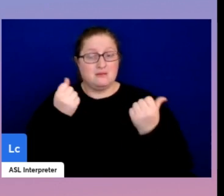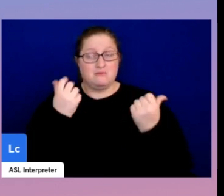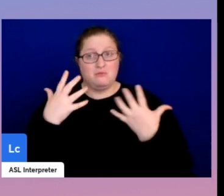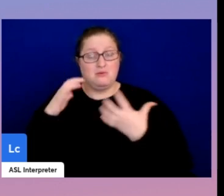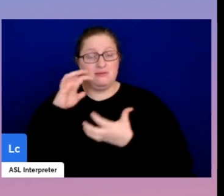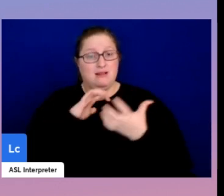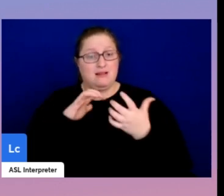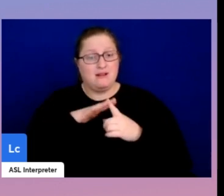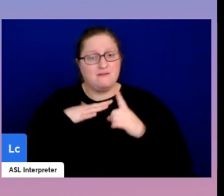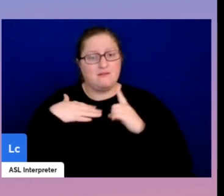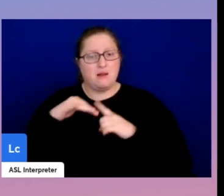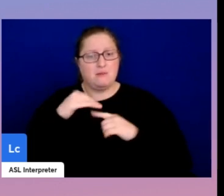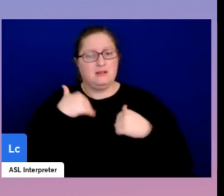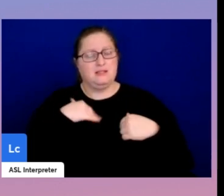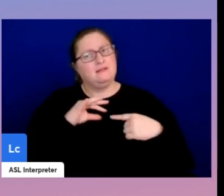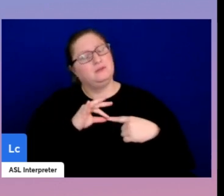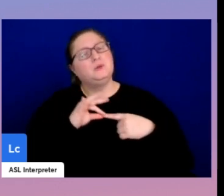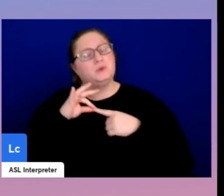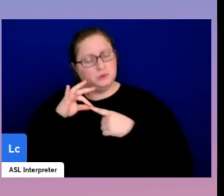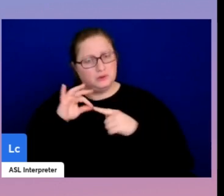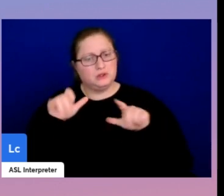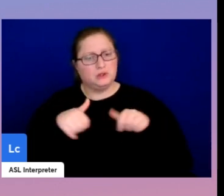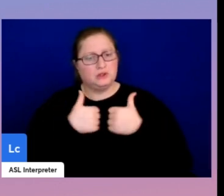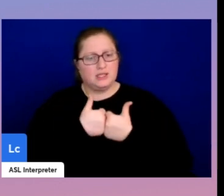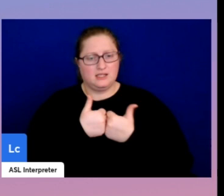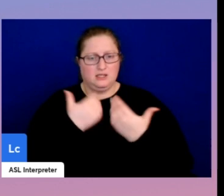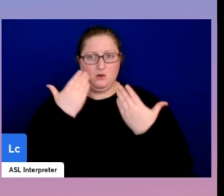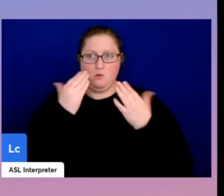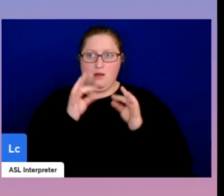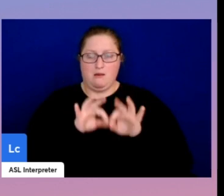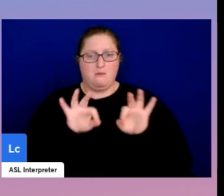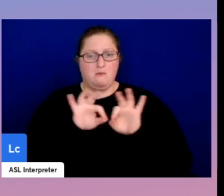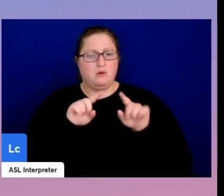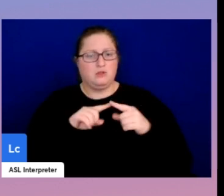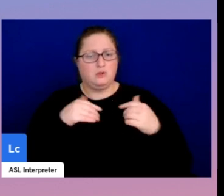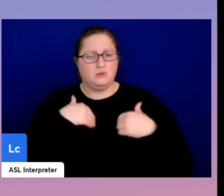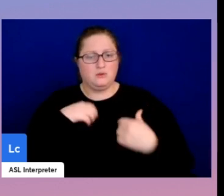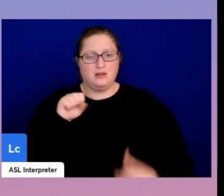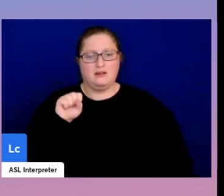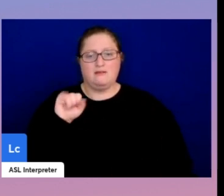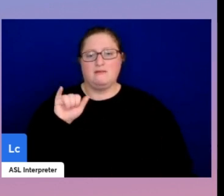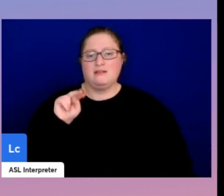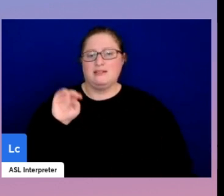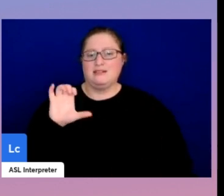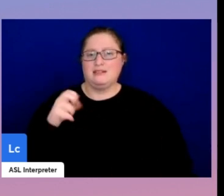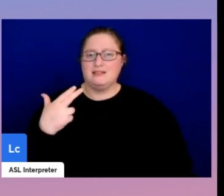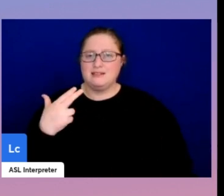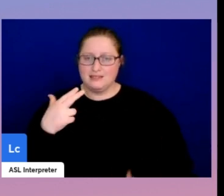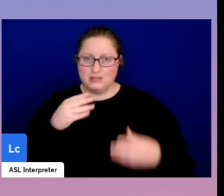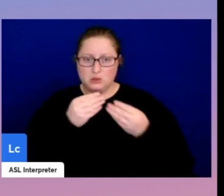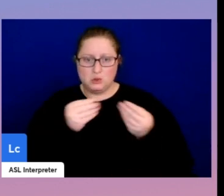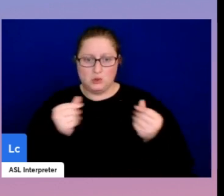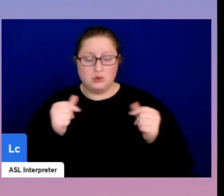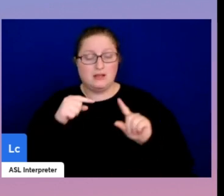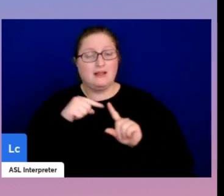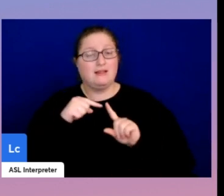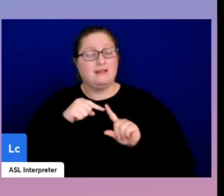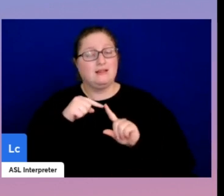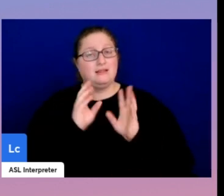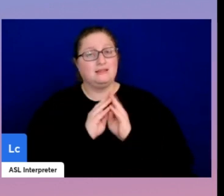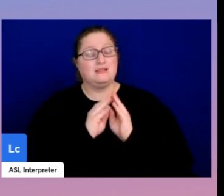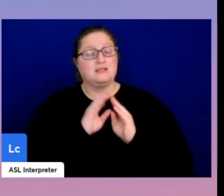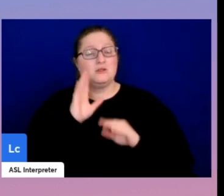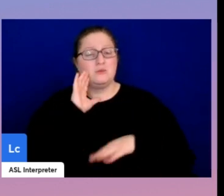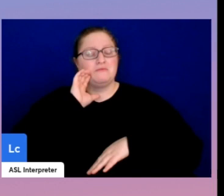environments bring unique challenges, and why is it crucial to have a sync solution in place. This segment sets the stage